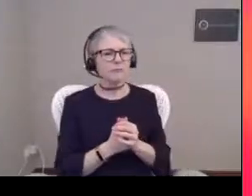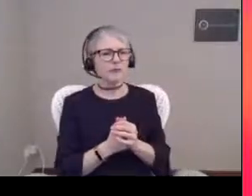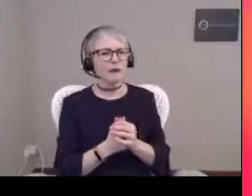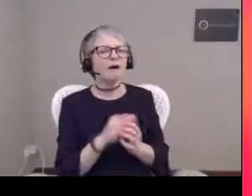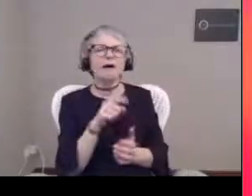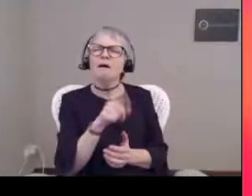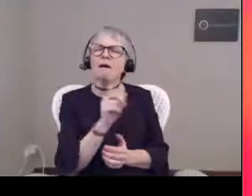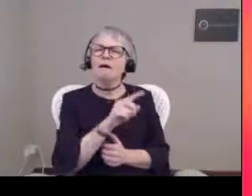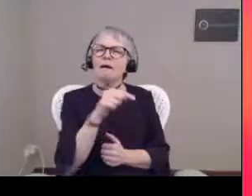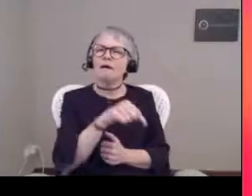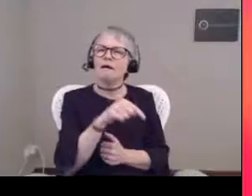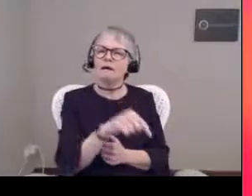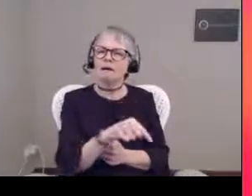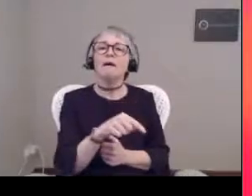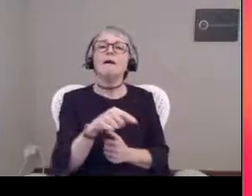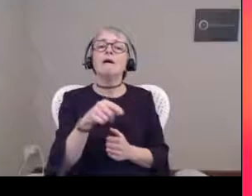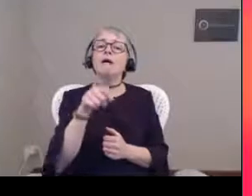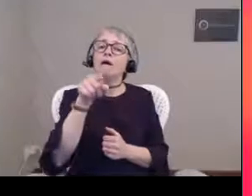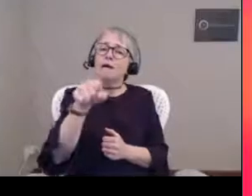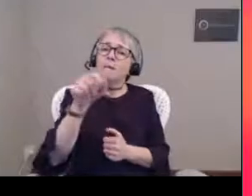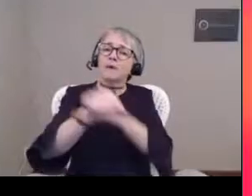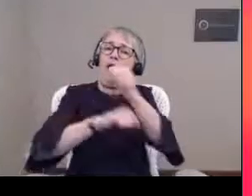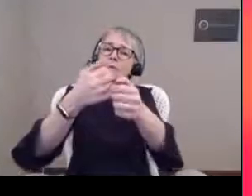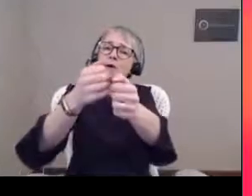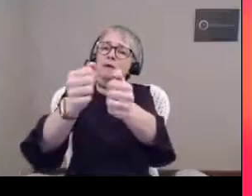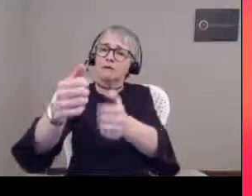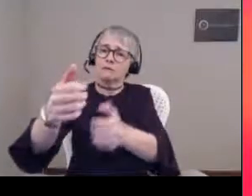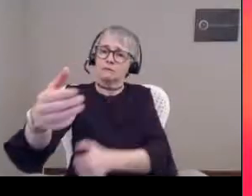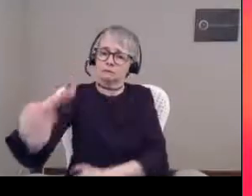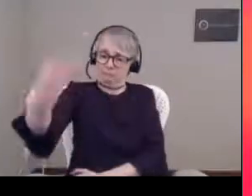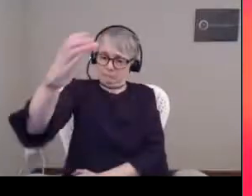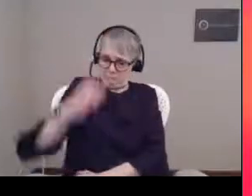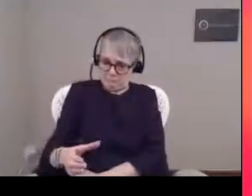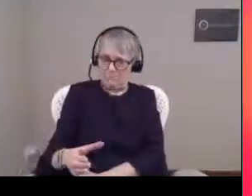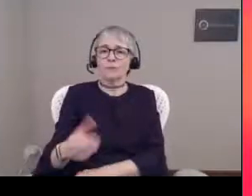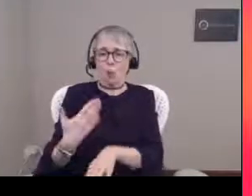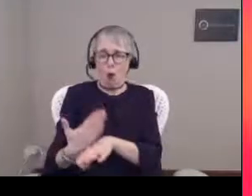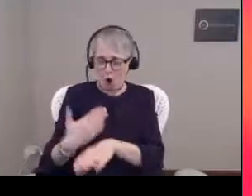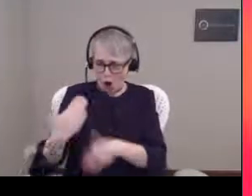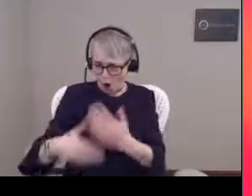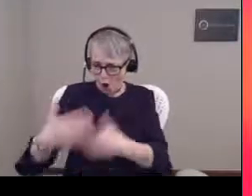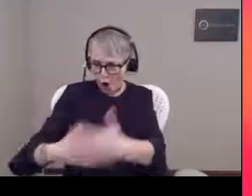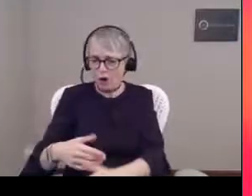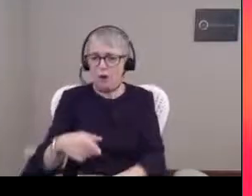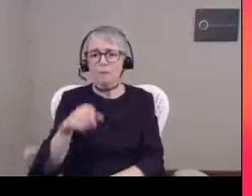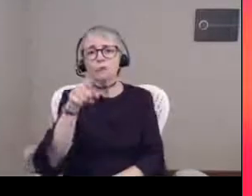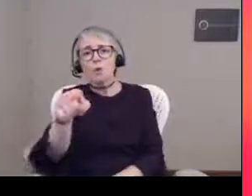are hired into the business around life-work balance and ensuring that if you apply for a 5-day a